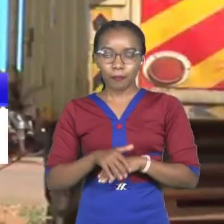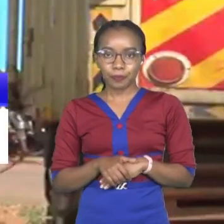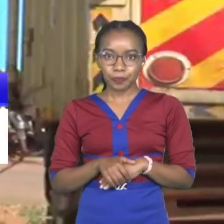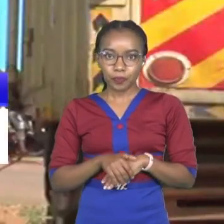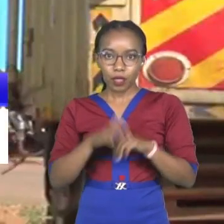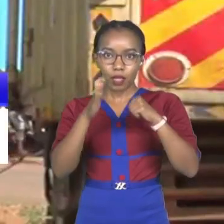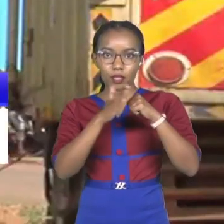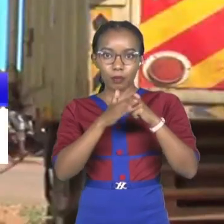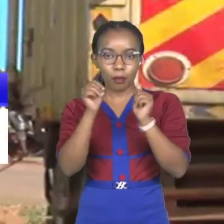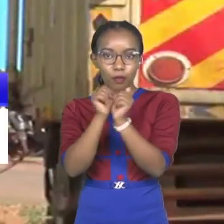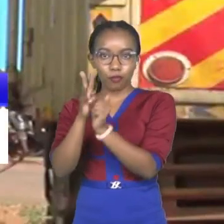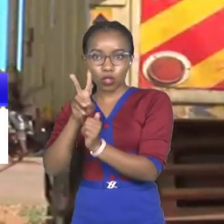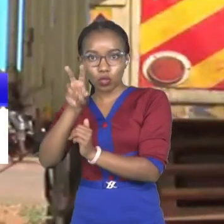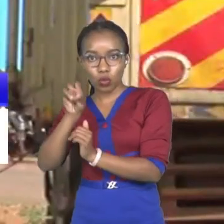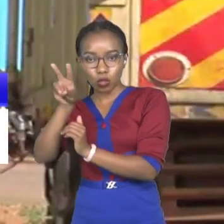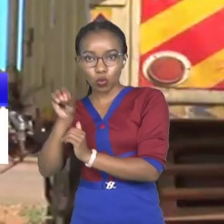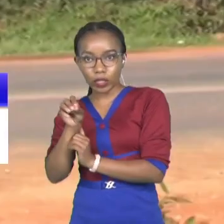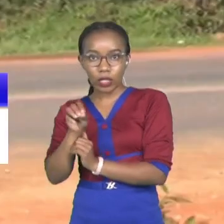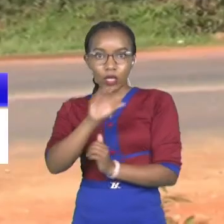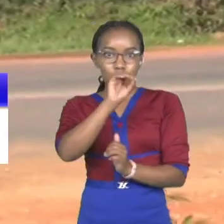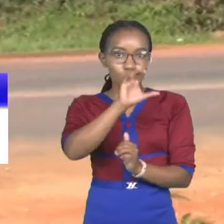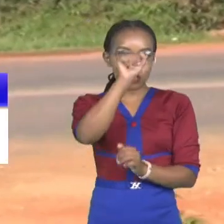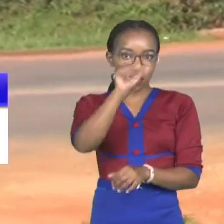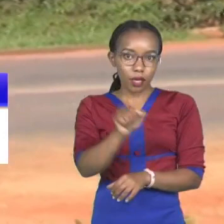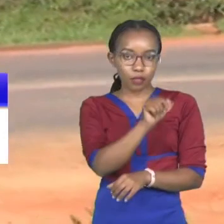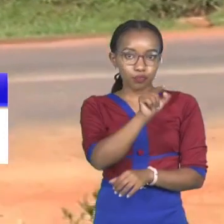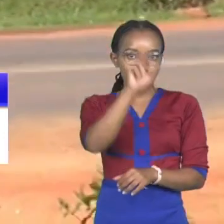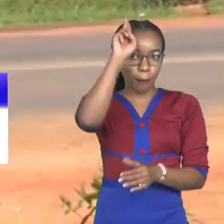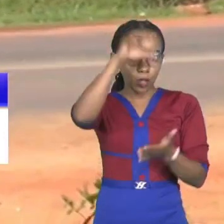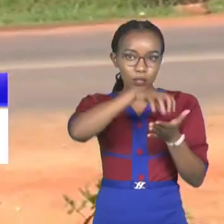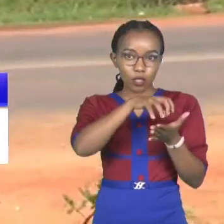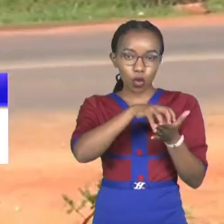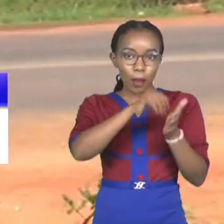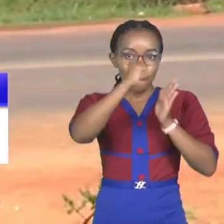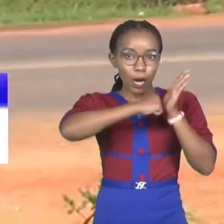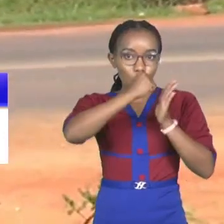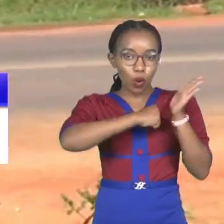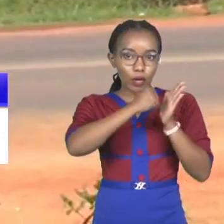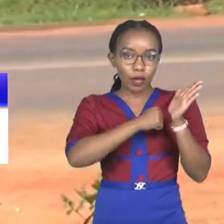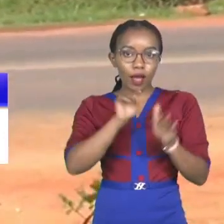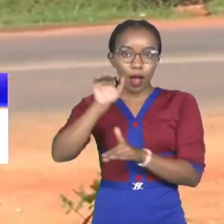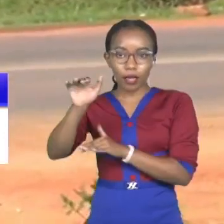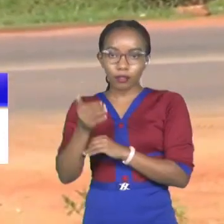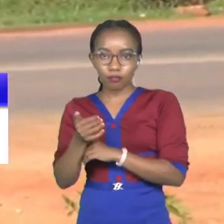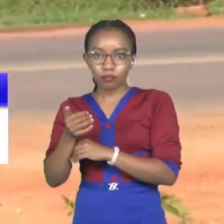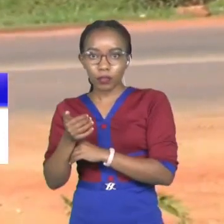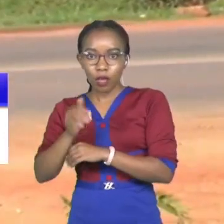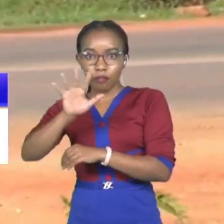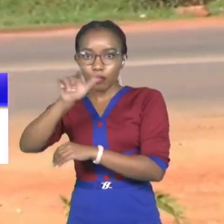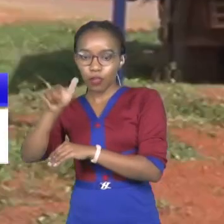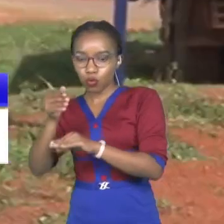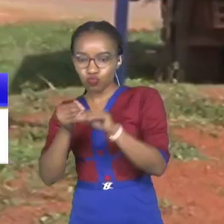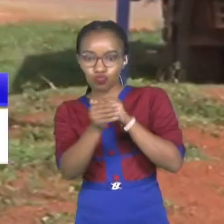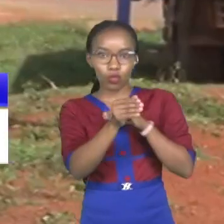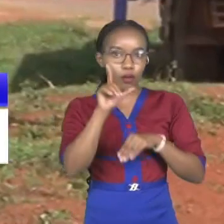On September 14th, 2020, being an OCS of MAKUENI within MAKUENI County, he requested and received a bribe of 5,000